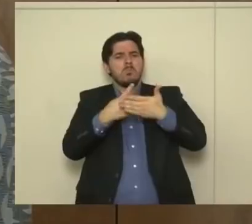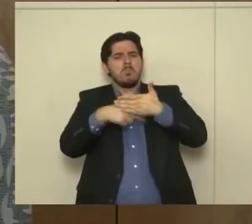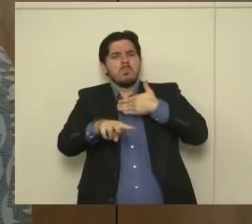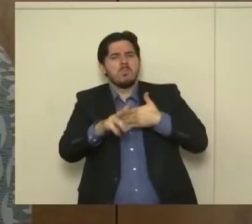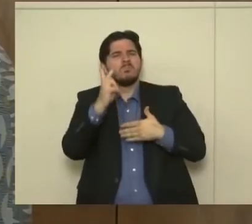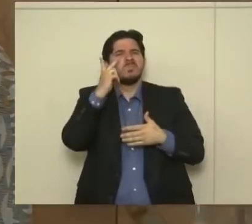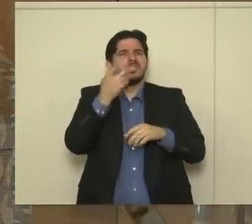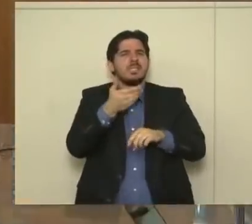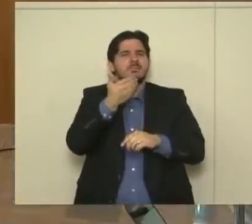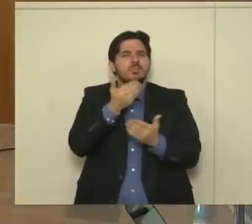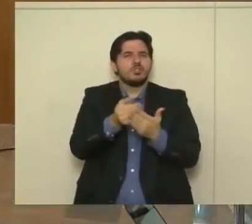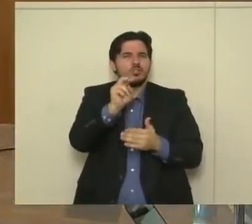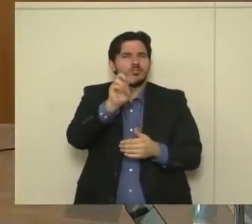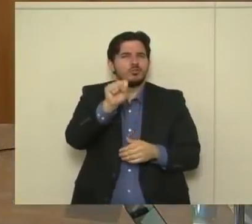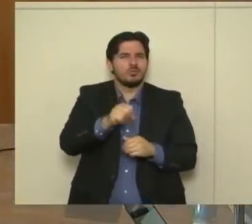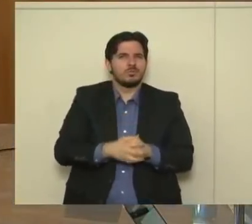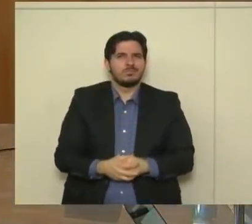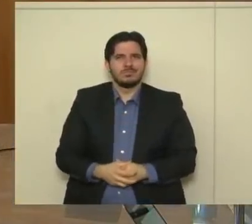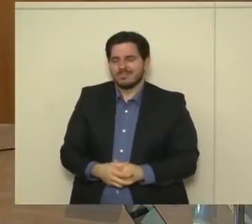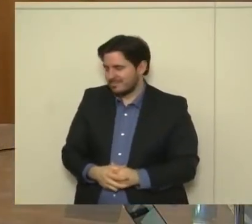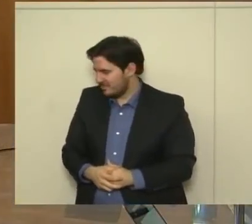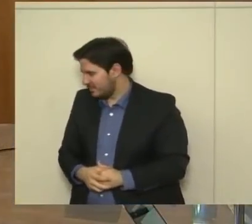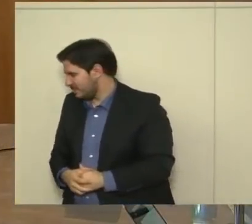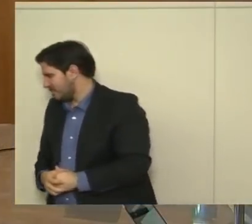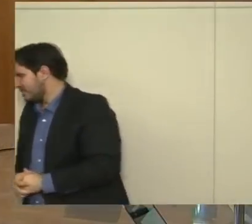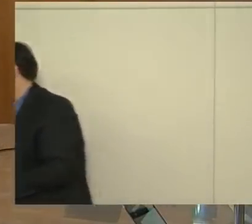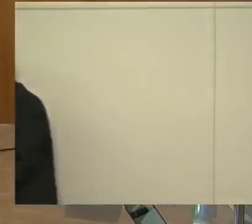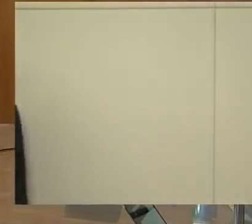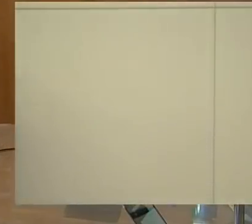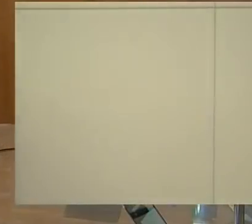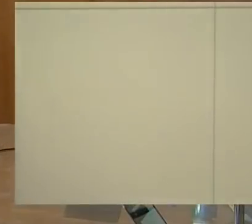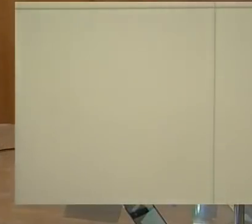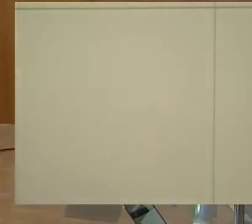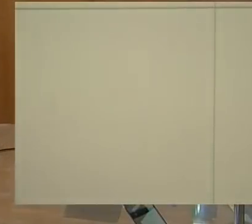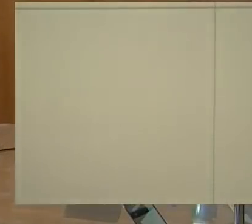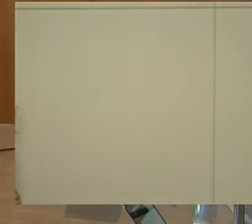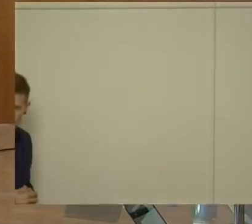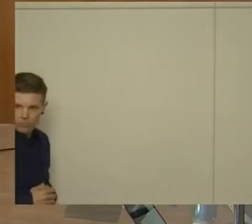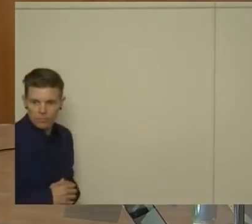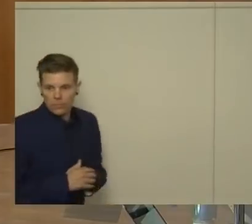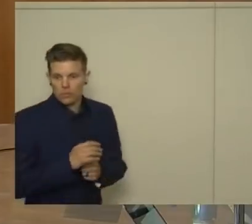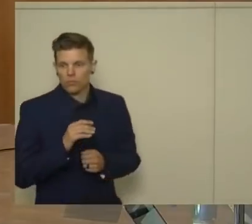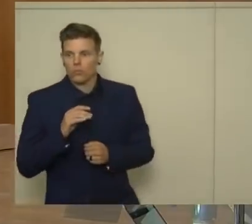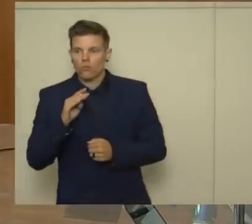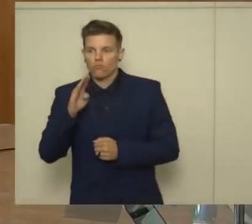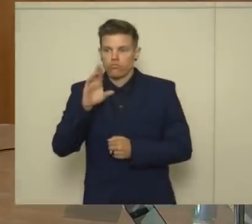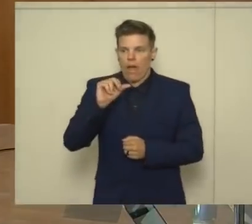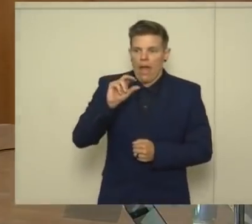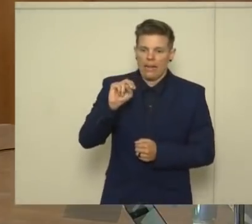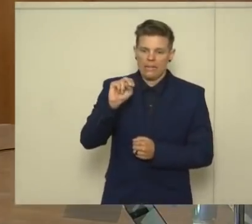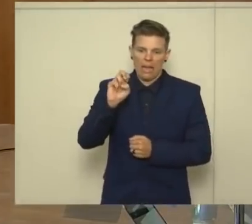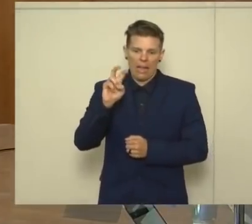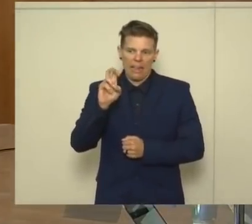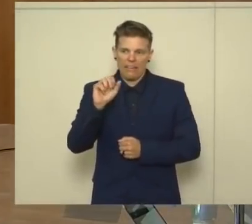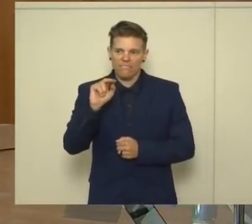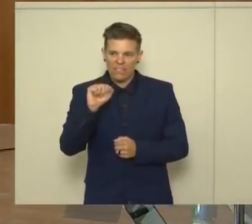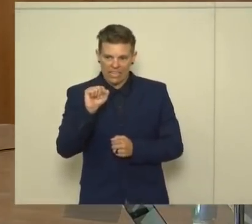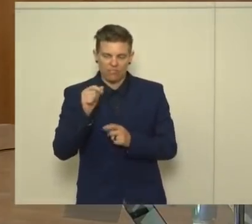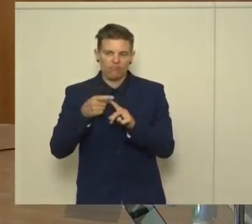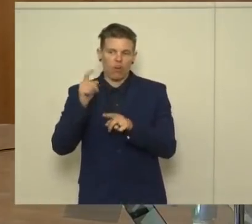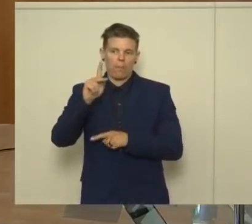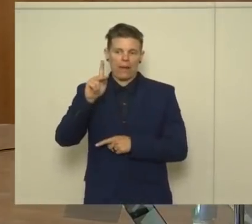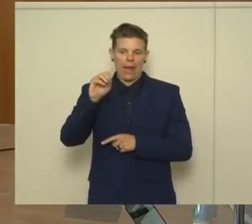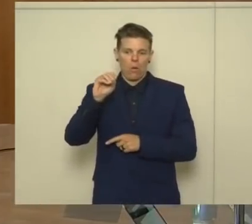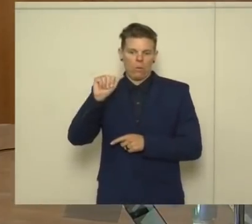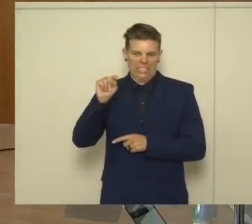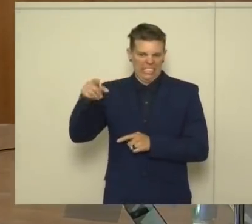And we'll go to our last question from Brandon Evans with KRQE. Brandon, you're unmuted. Go right ahead. Well, thank you, Governor and Secretaries,